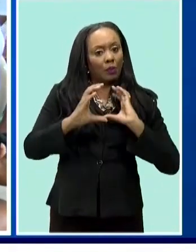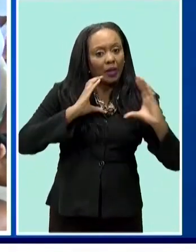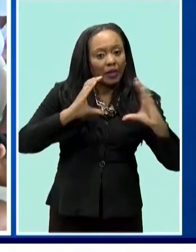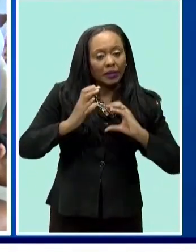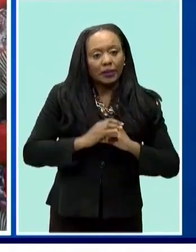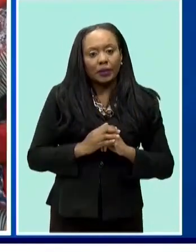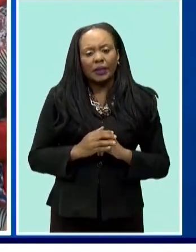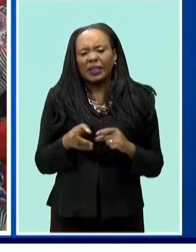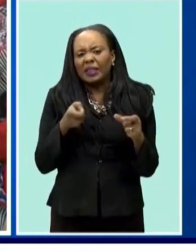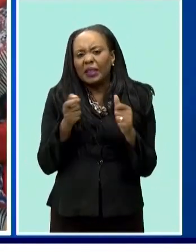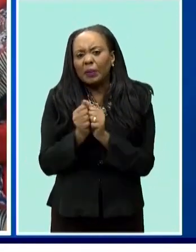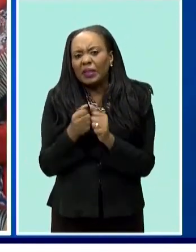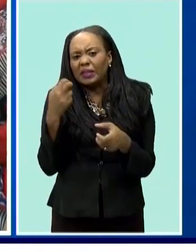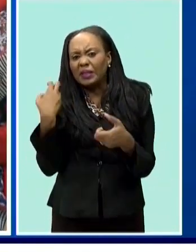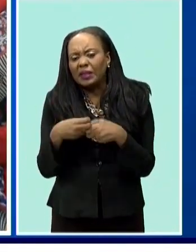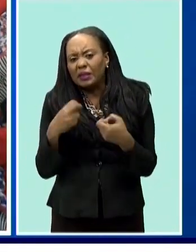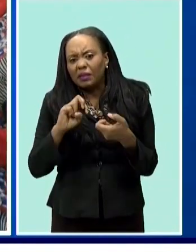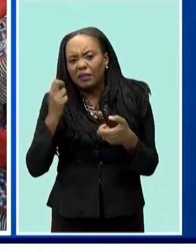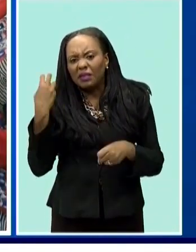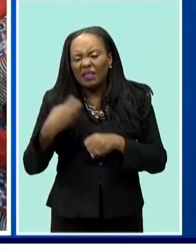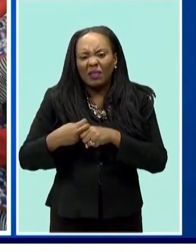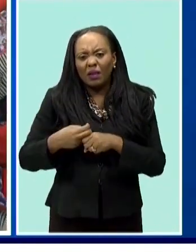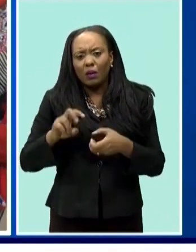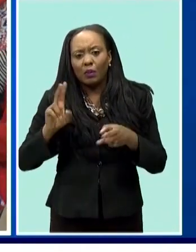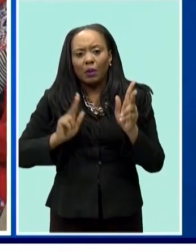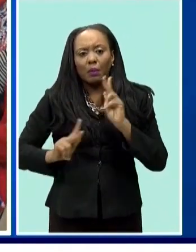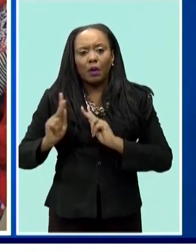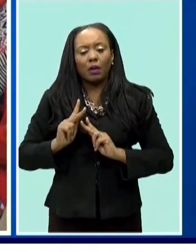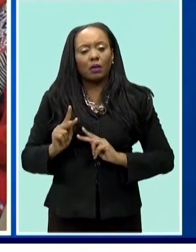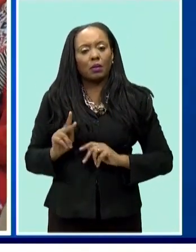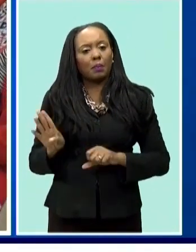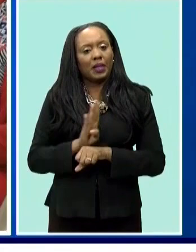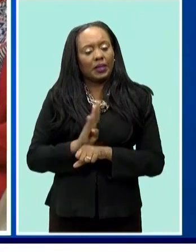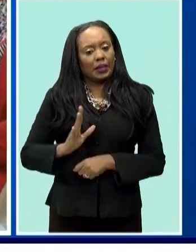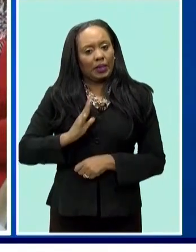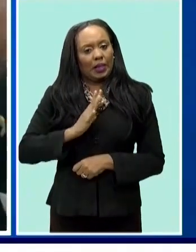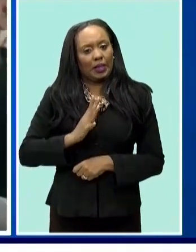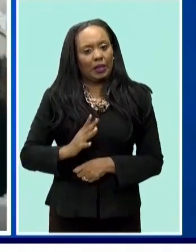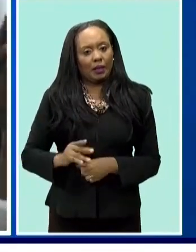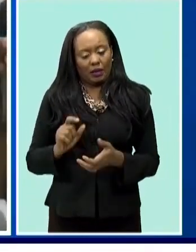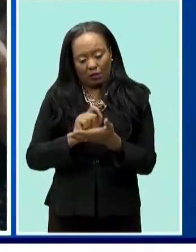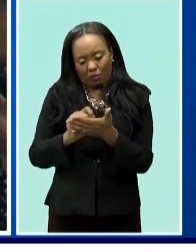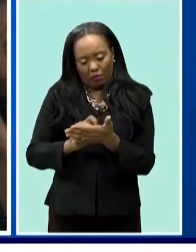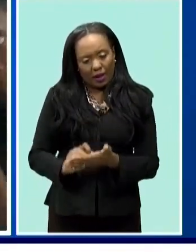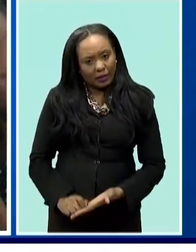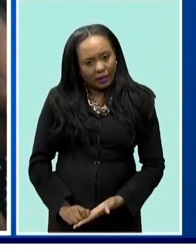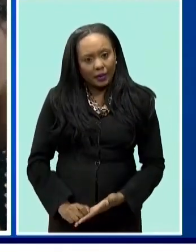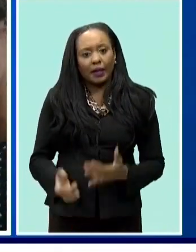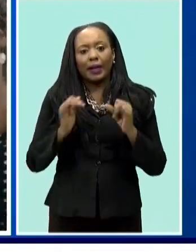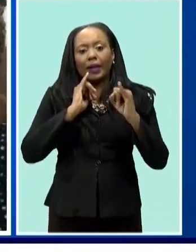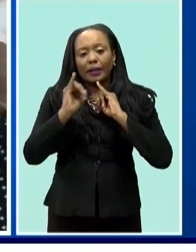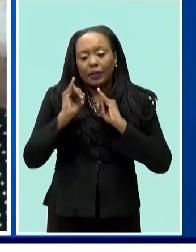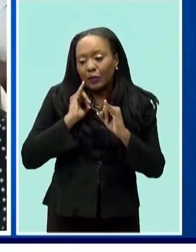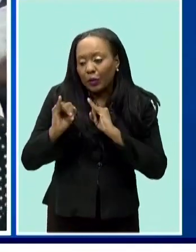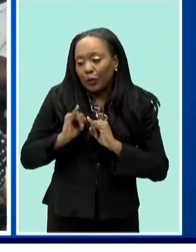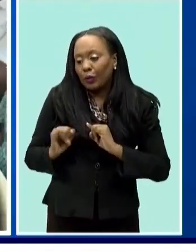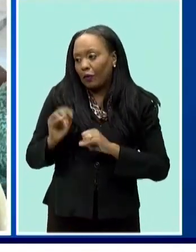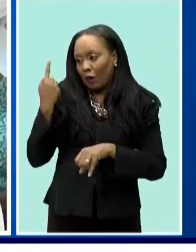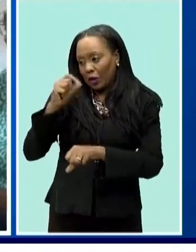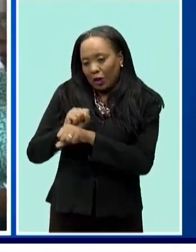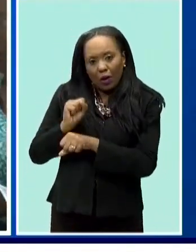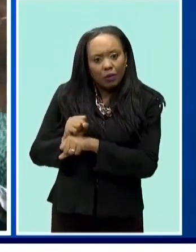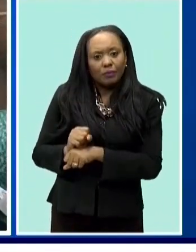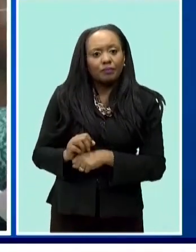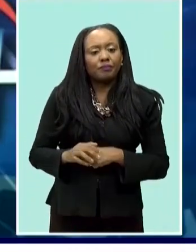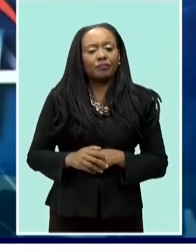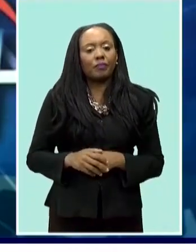conflict resolution, business etiquette, resume writing, and the interview process. Pro-Vice Chancellor and Principal of the UWI